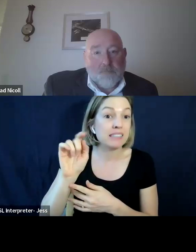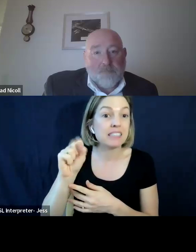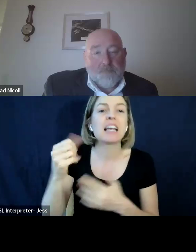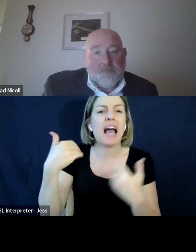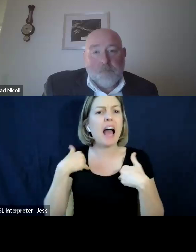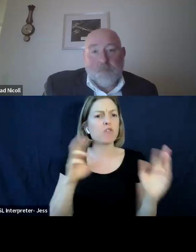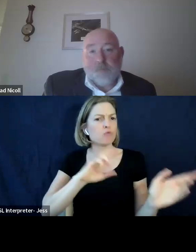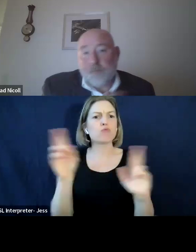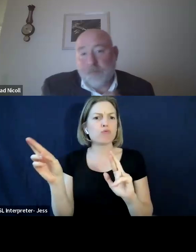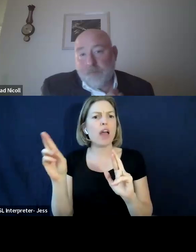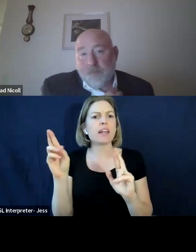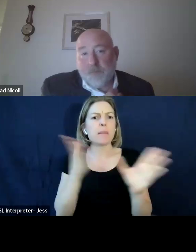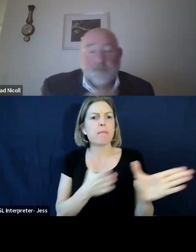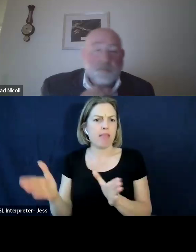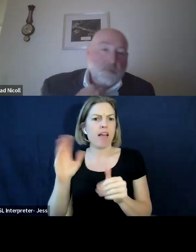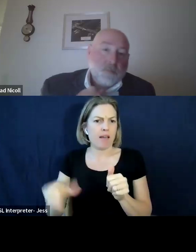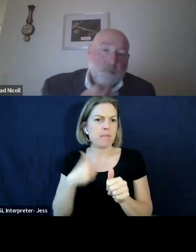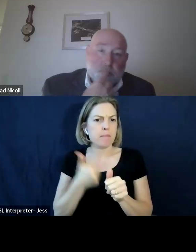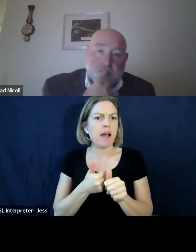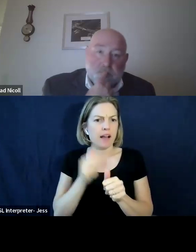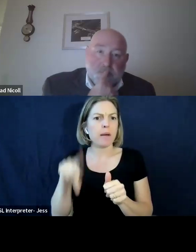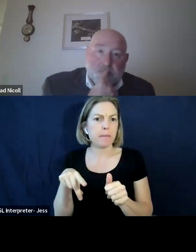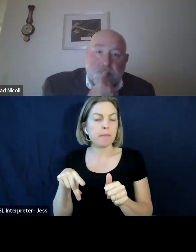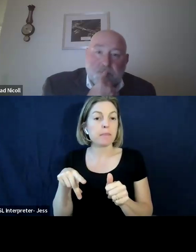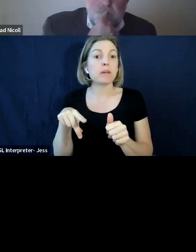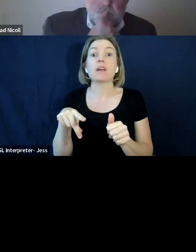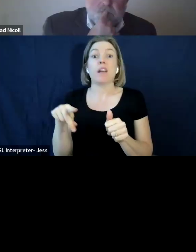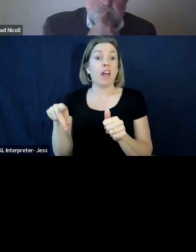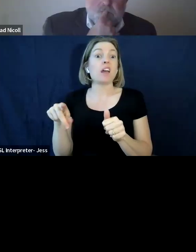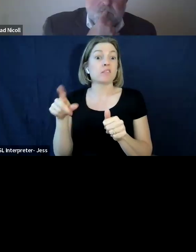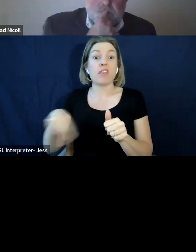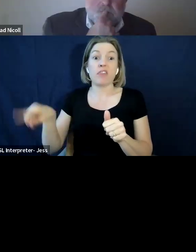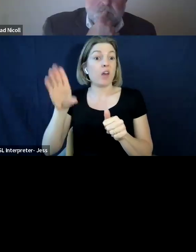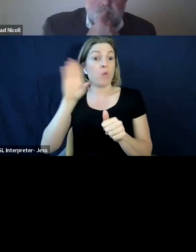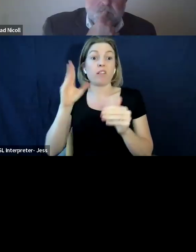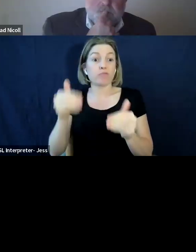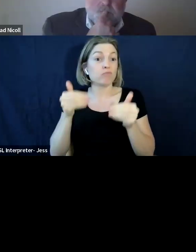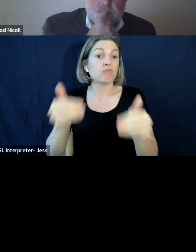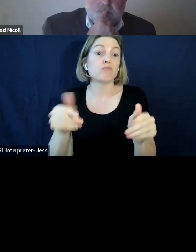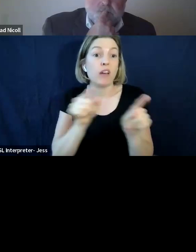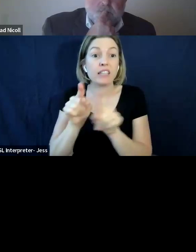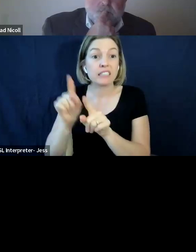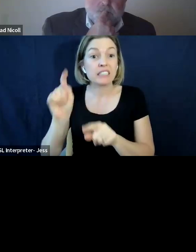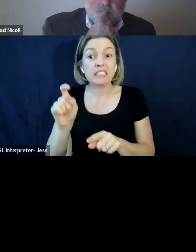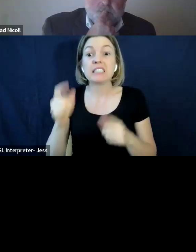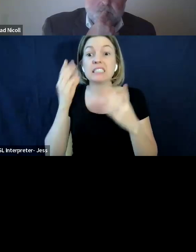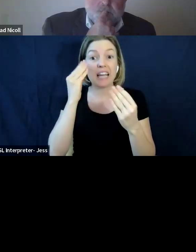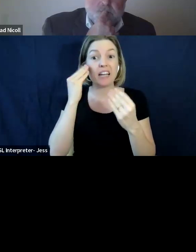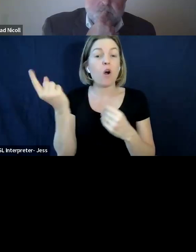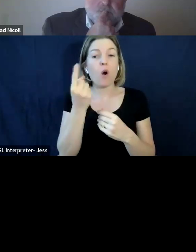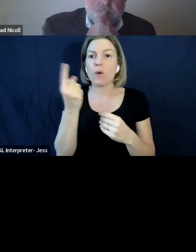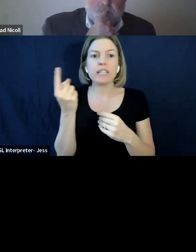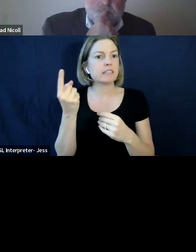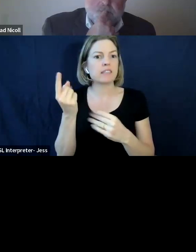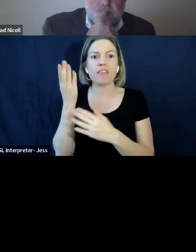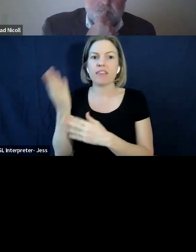of mitigating measures that come into play, and they're exercised as may be needed. And then the data are always acquired as